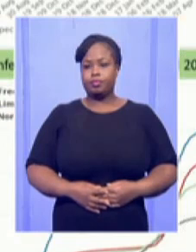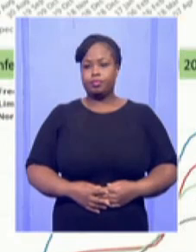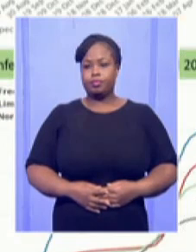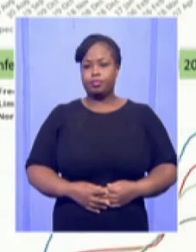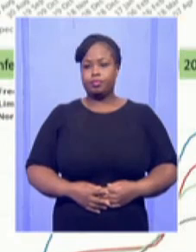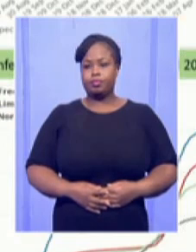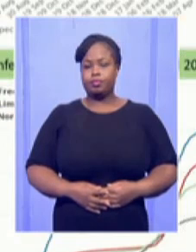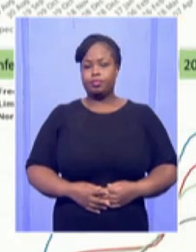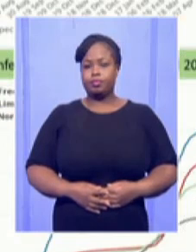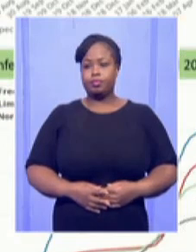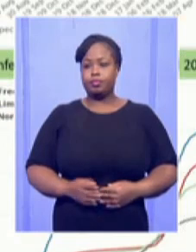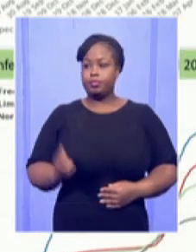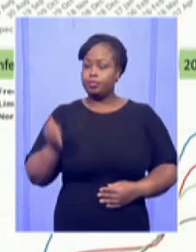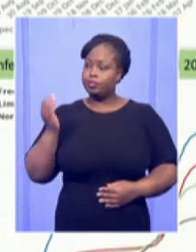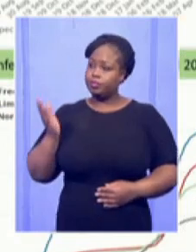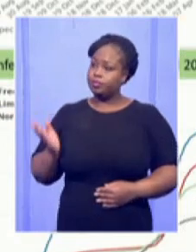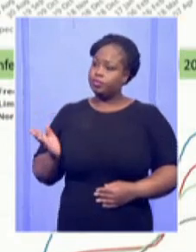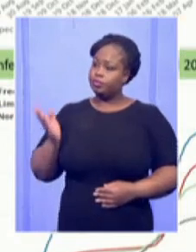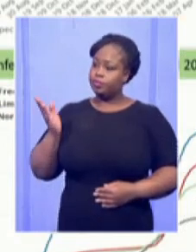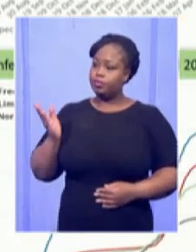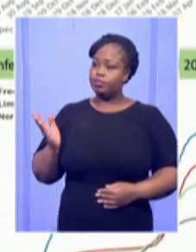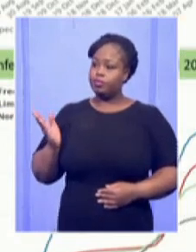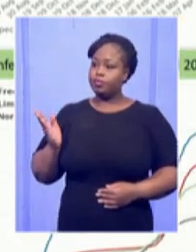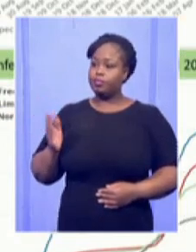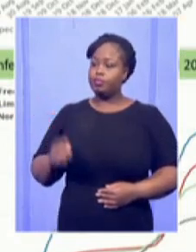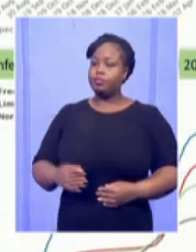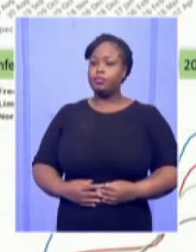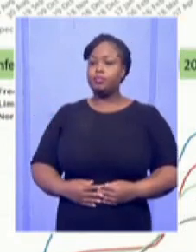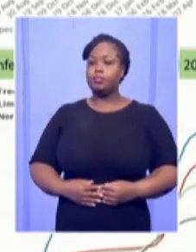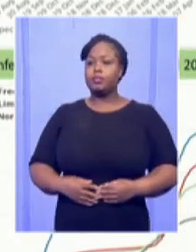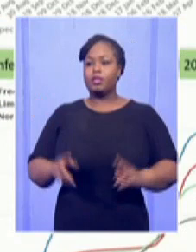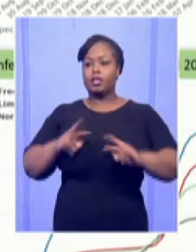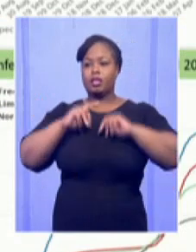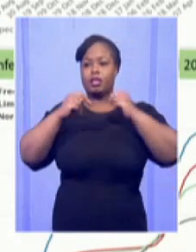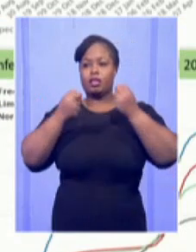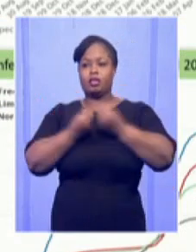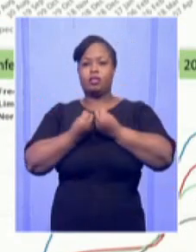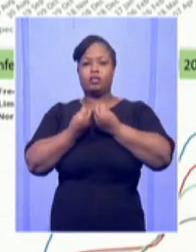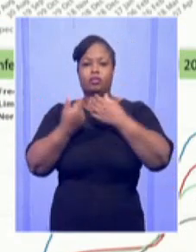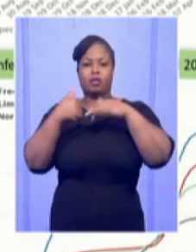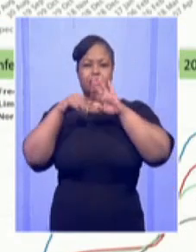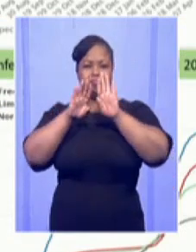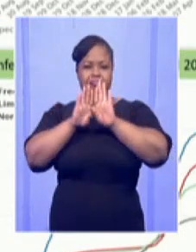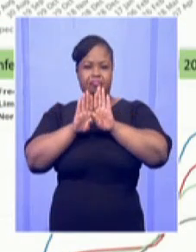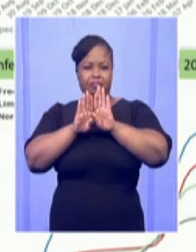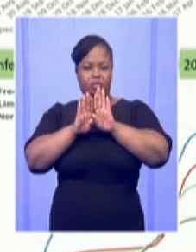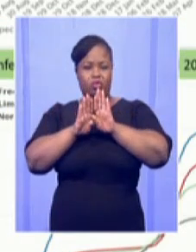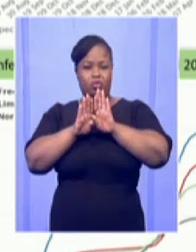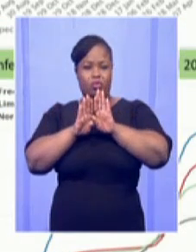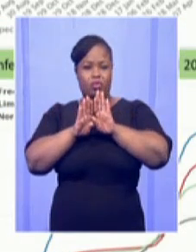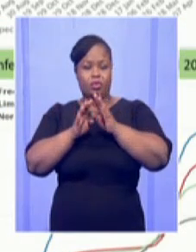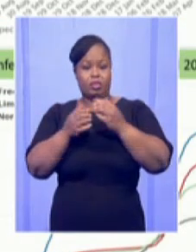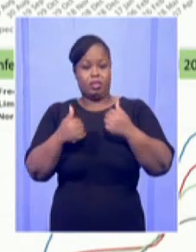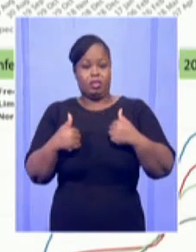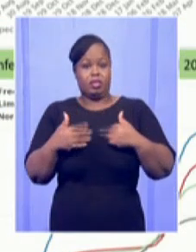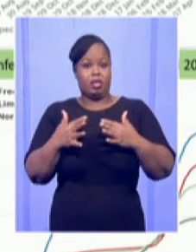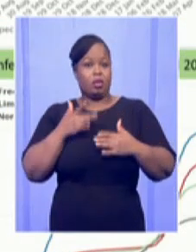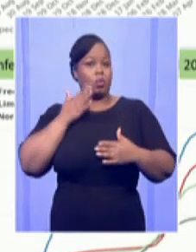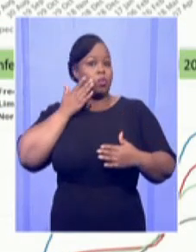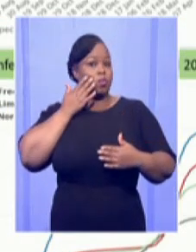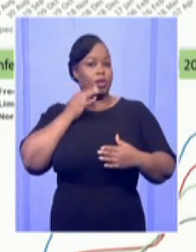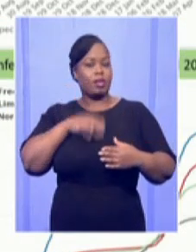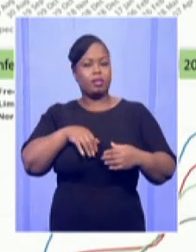In the next slide, you will see that whereas the national lockdown was implemented from March